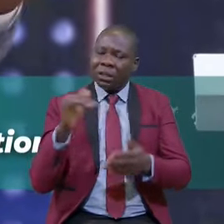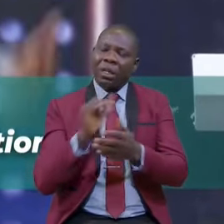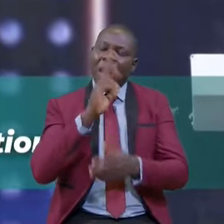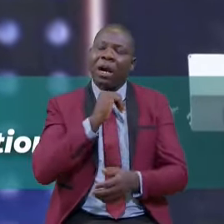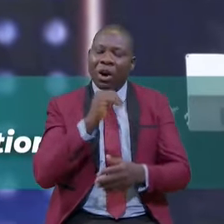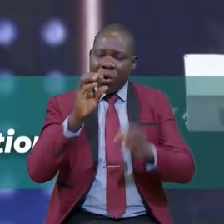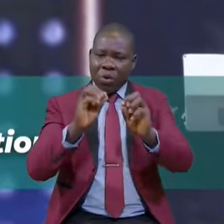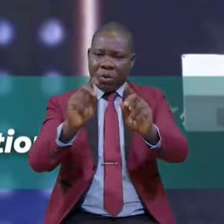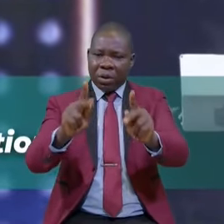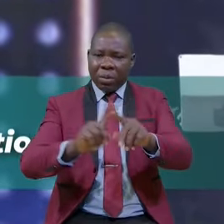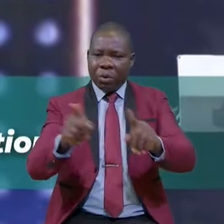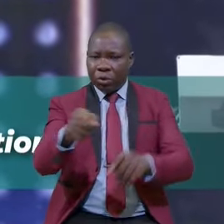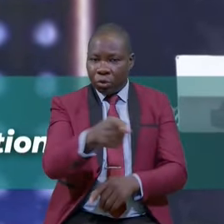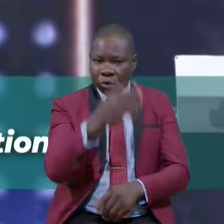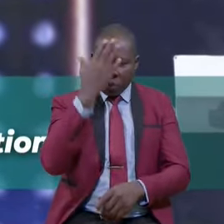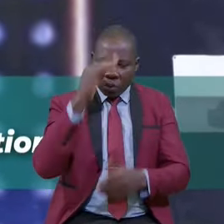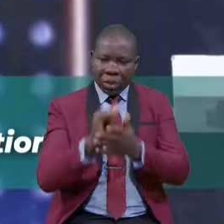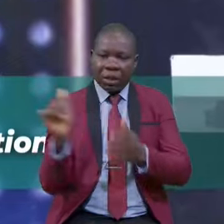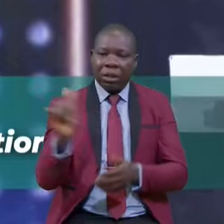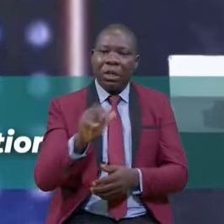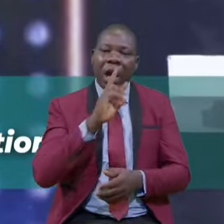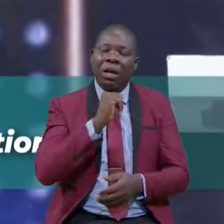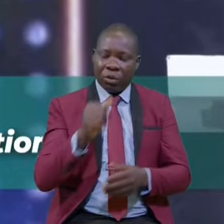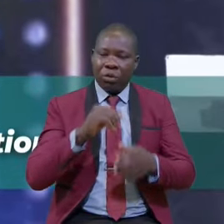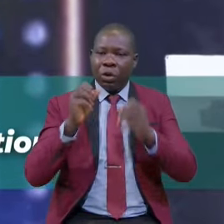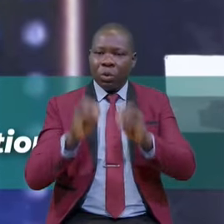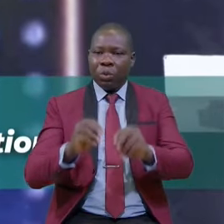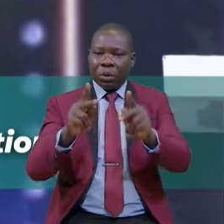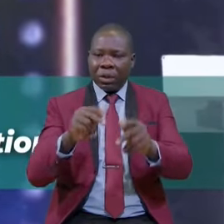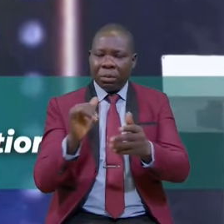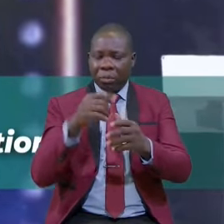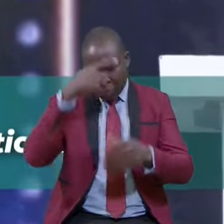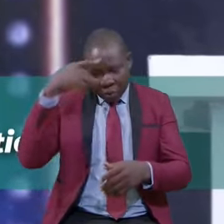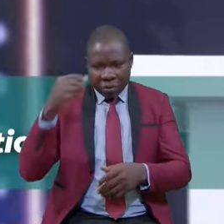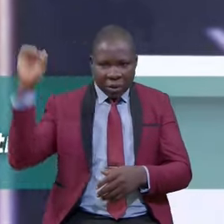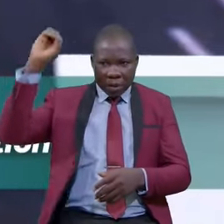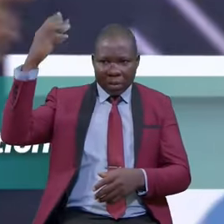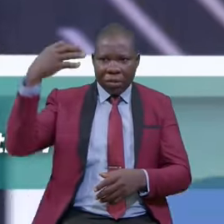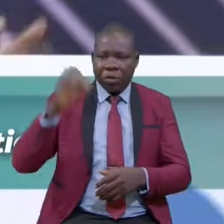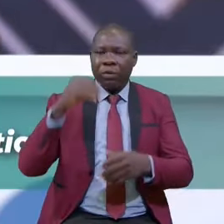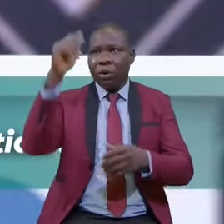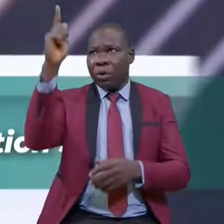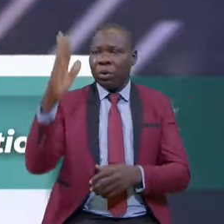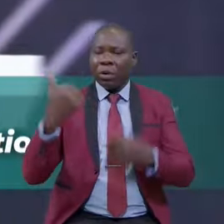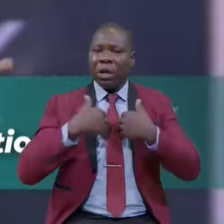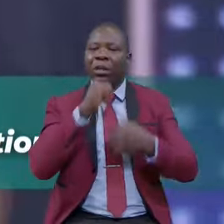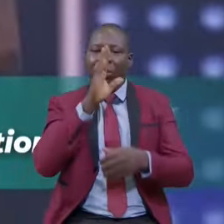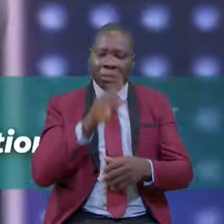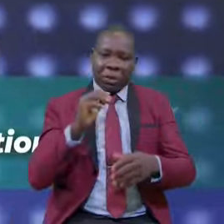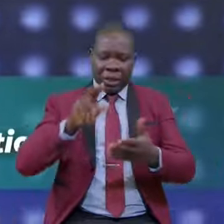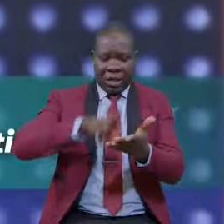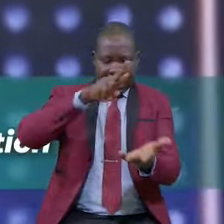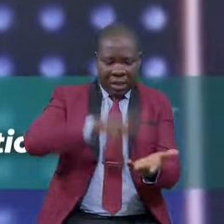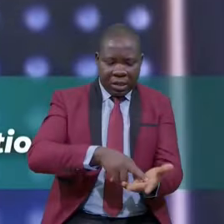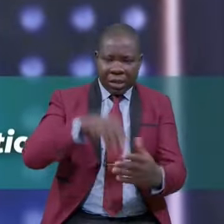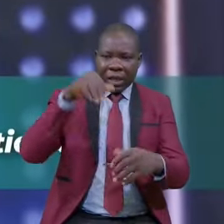grace of God has not Seigneur been registered in them. N'a pas you encore are the agents of toi the Lord, messengers of Seigneur. The Lord, and you are going to take the